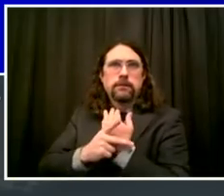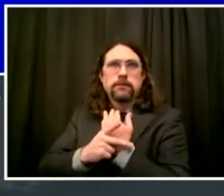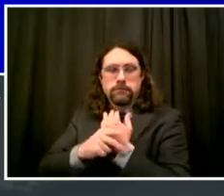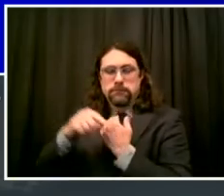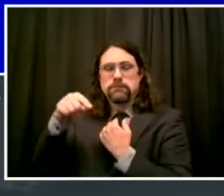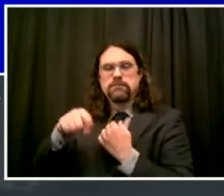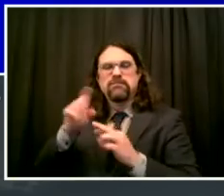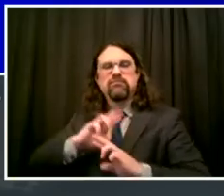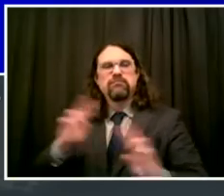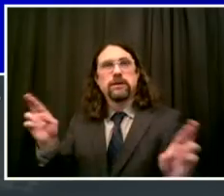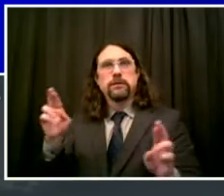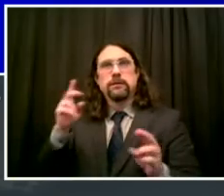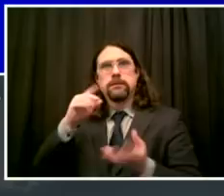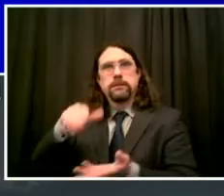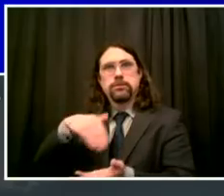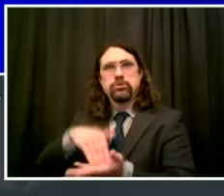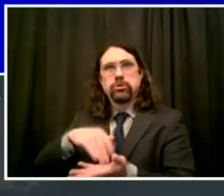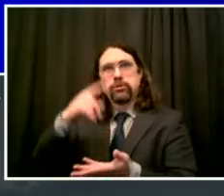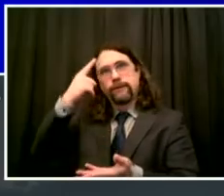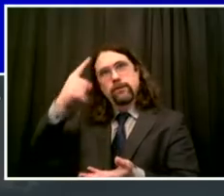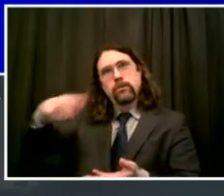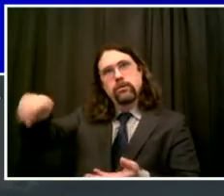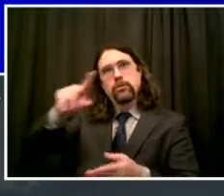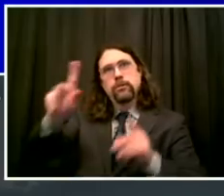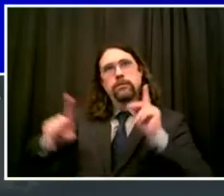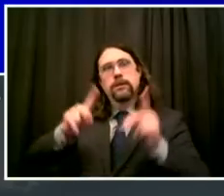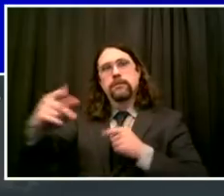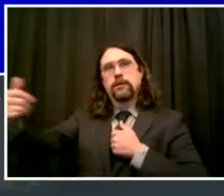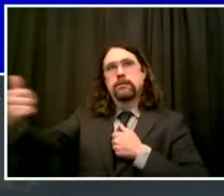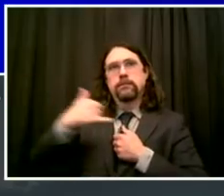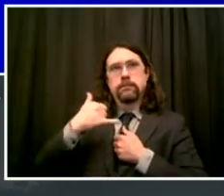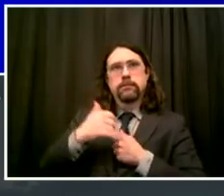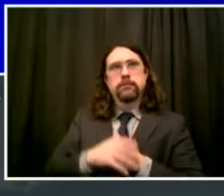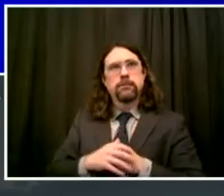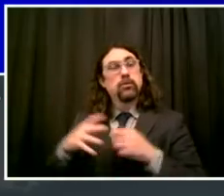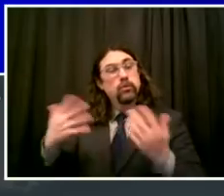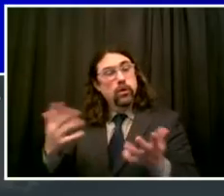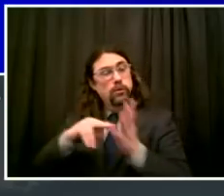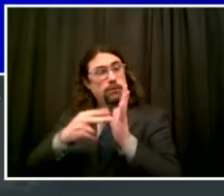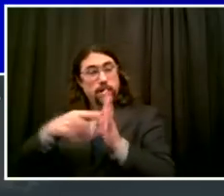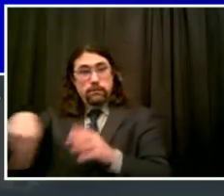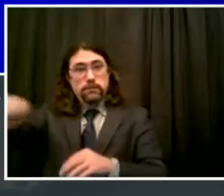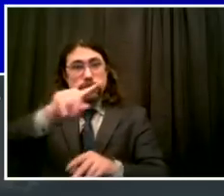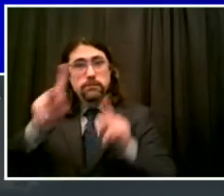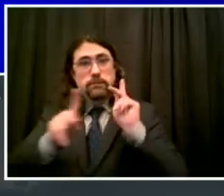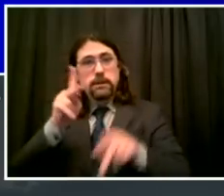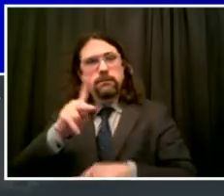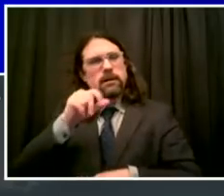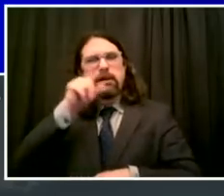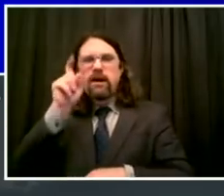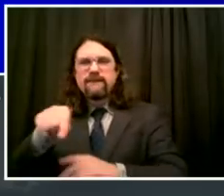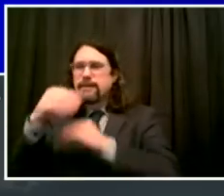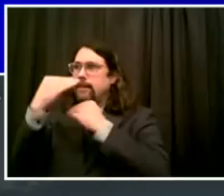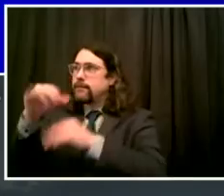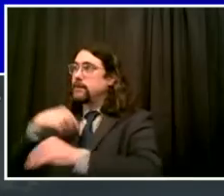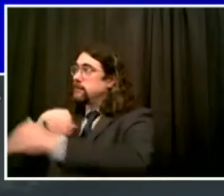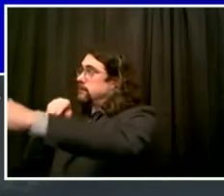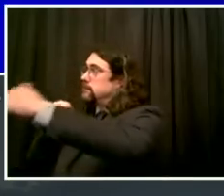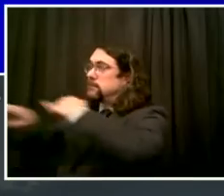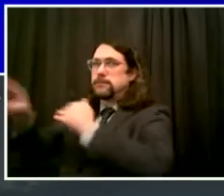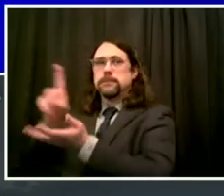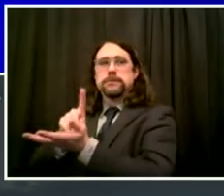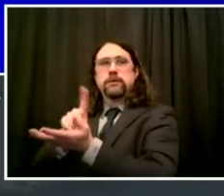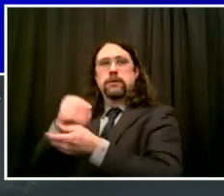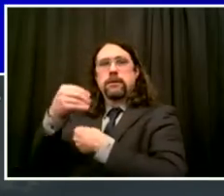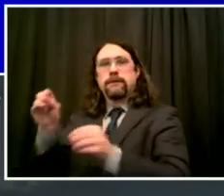with our public hospitals and clinics, health and hospitals, not just what we're trying to do with phone a clinician. We talked about that a few days ago, but the